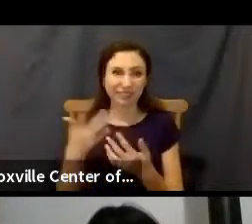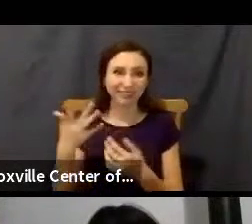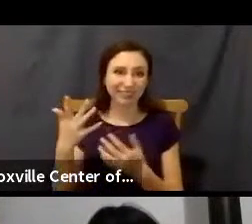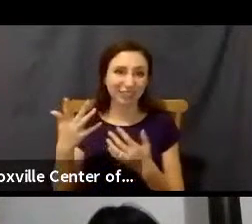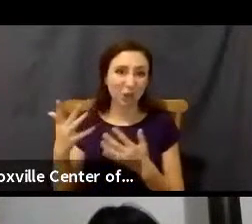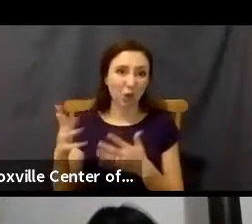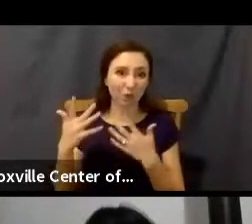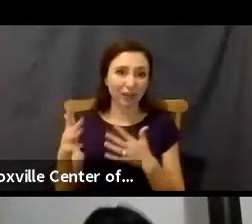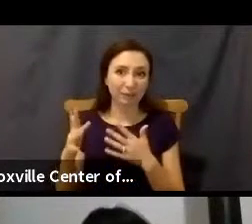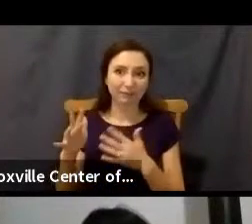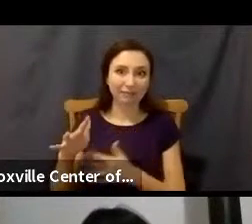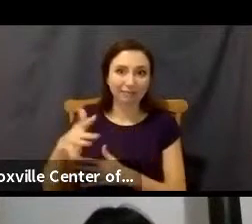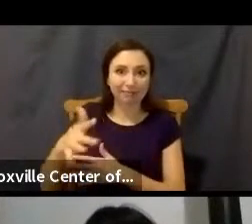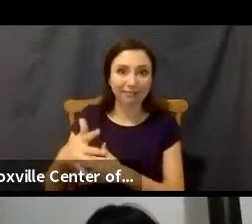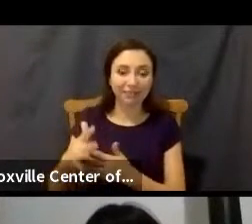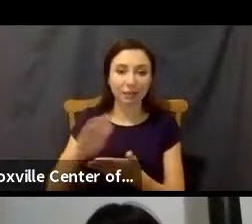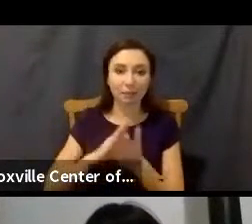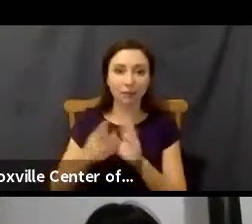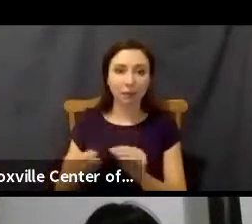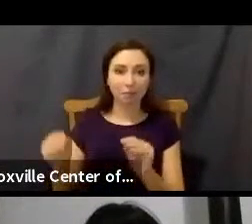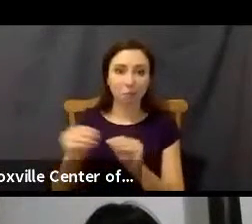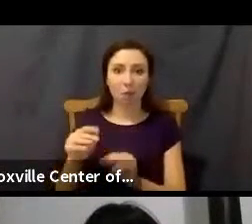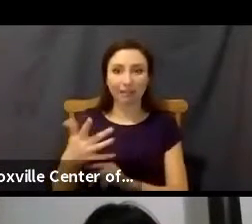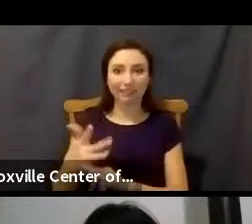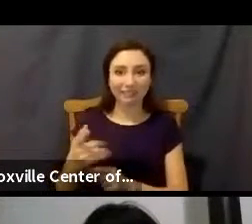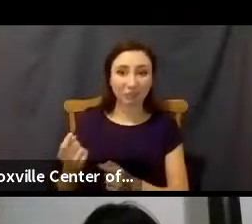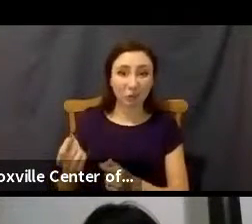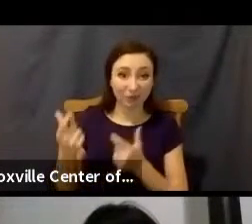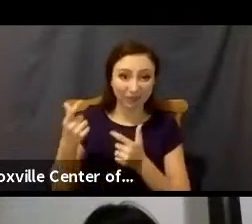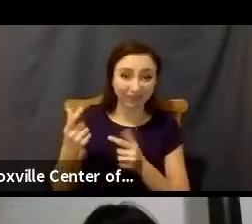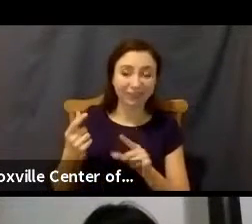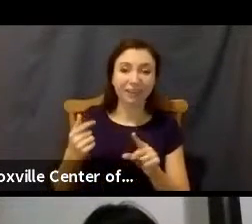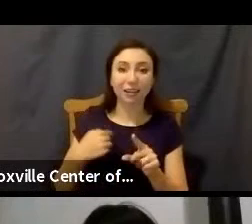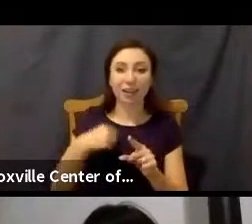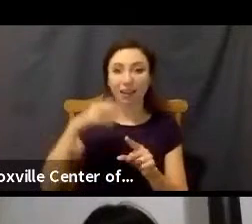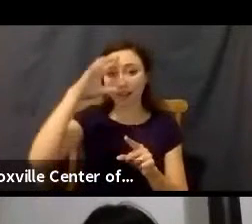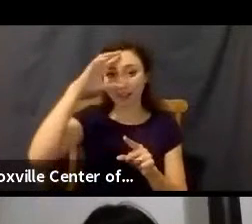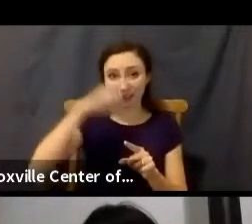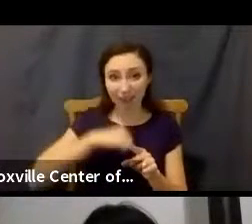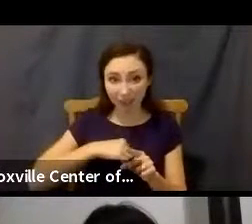gets dicier pretty fast. And I guess